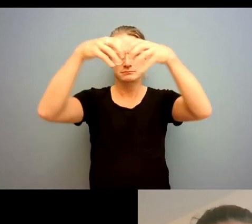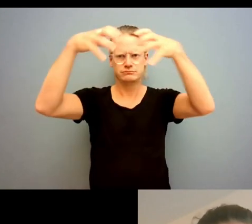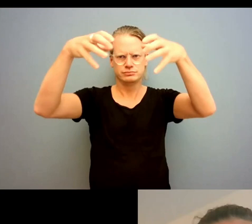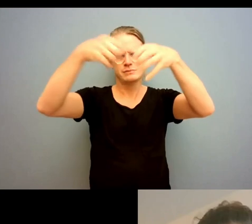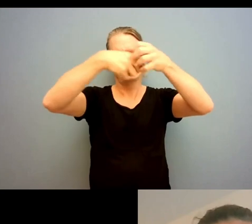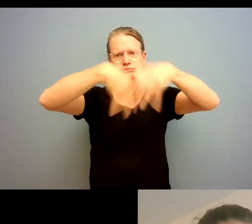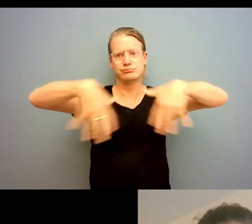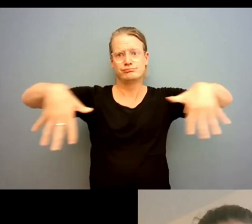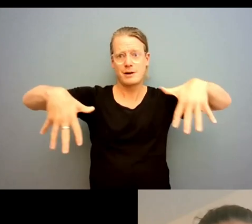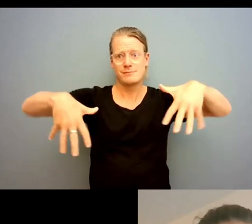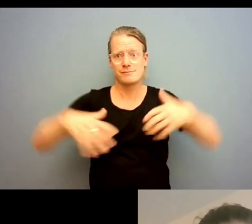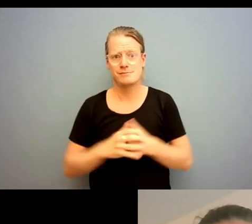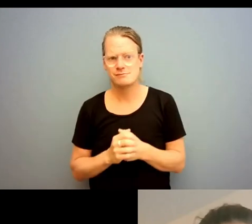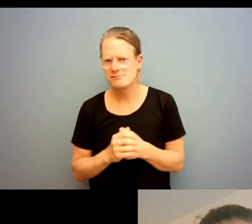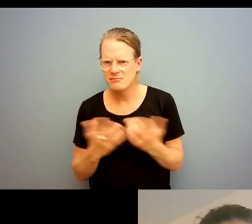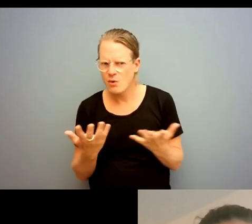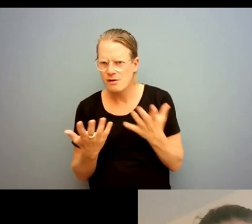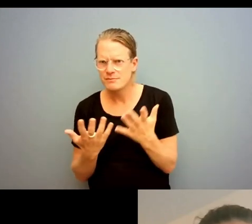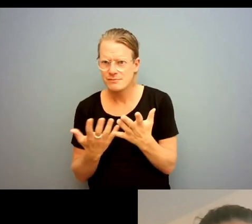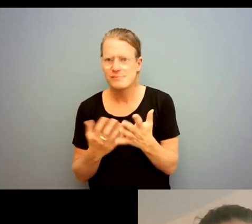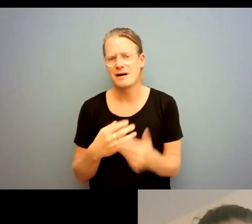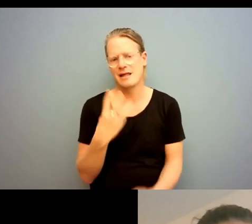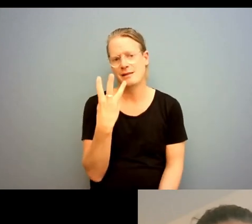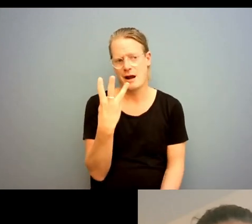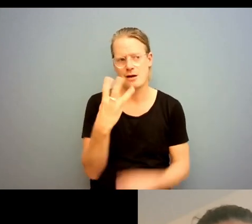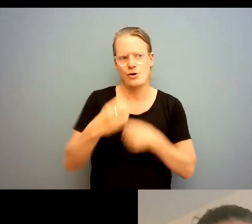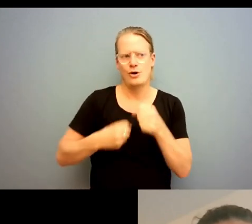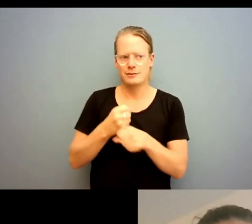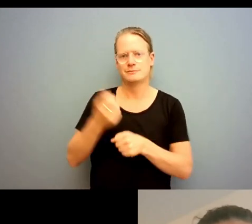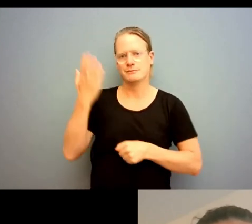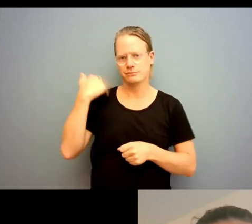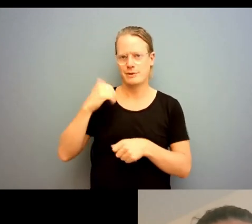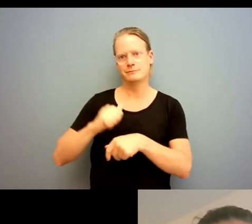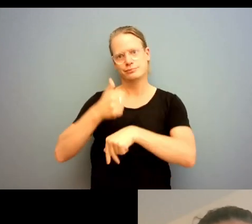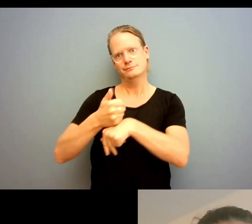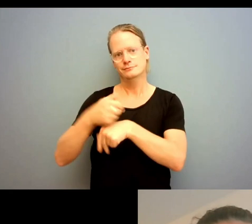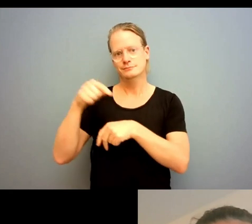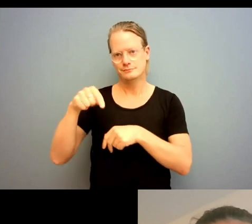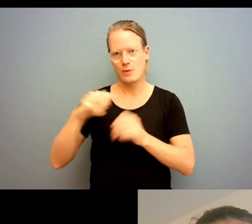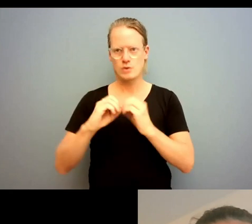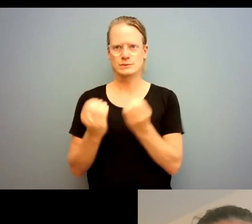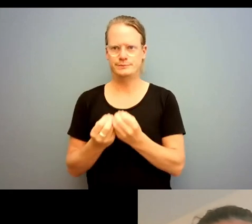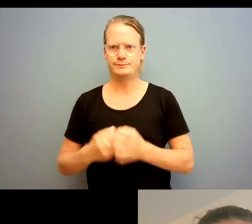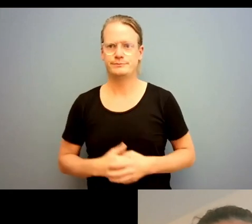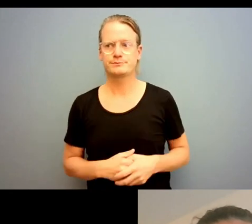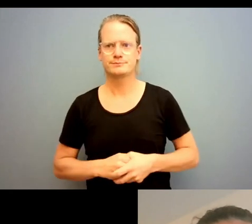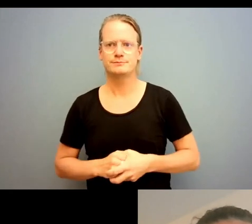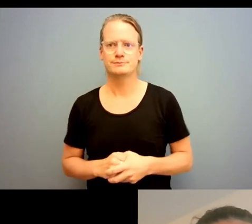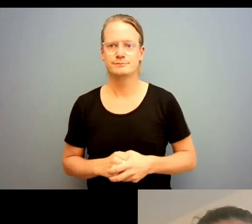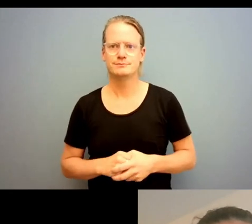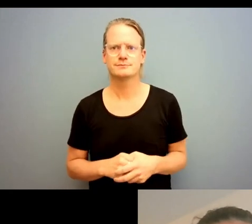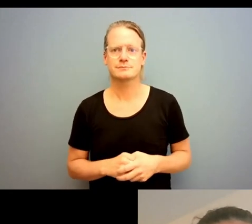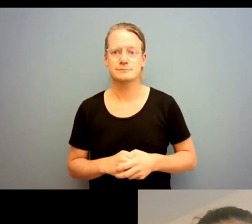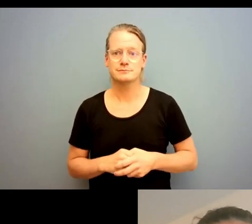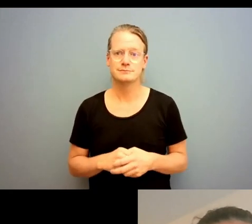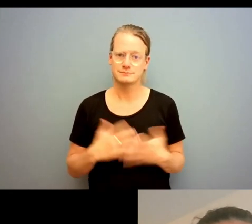existed a few years. Three years. Yes. Do you experience that you reach the government